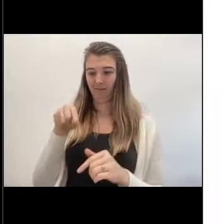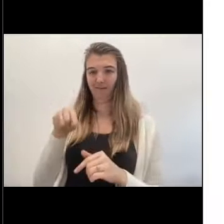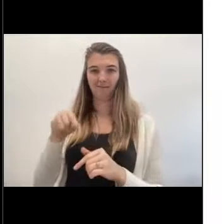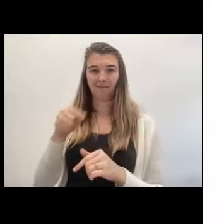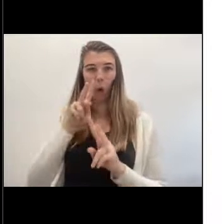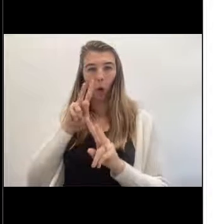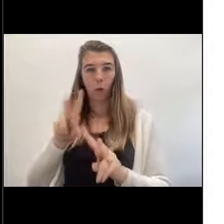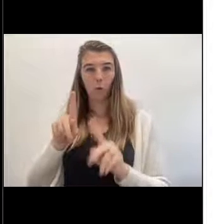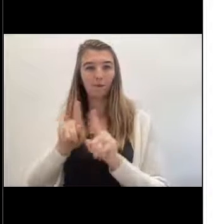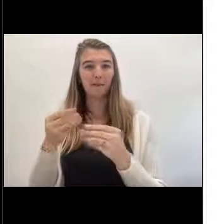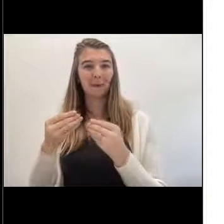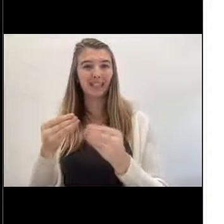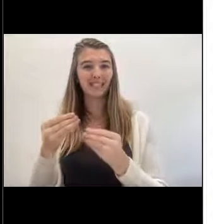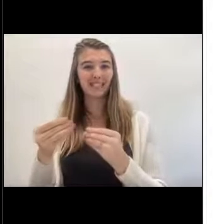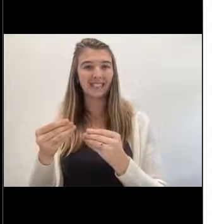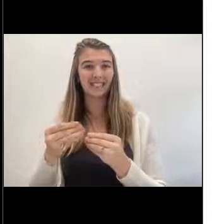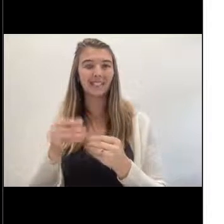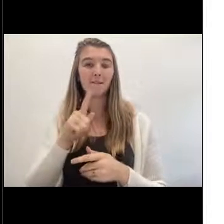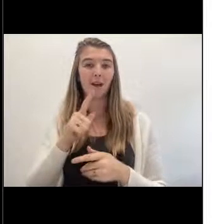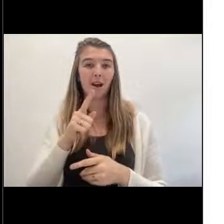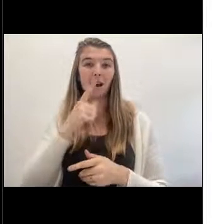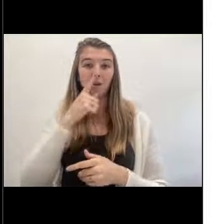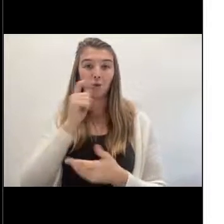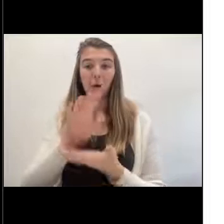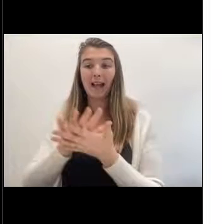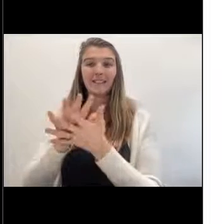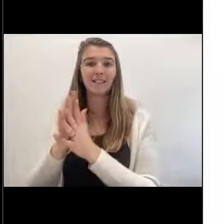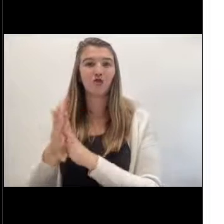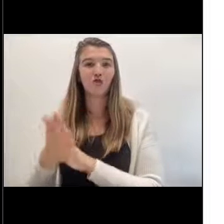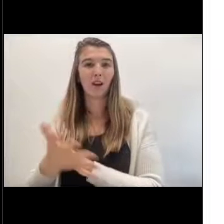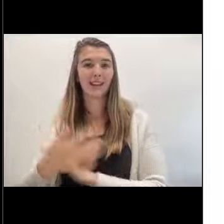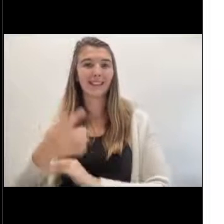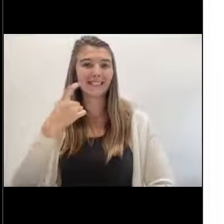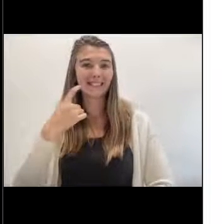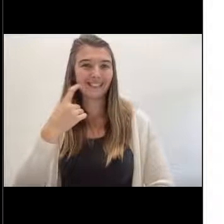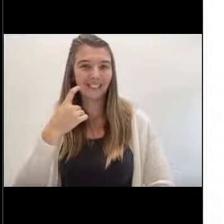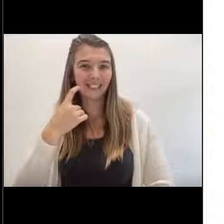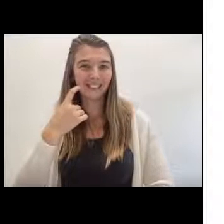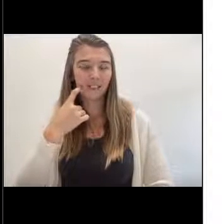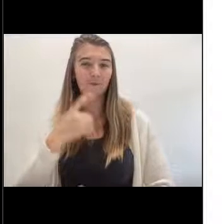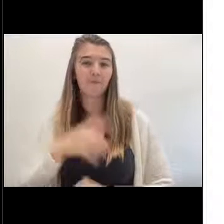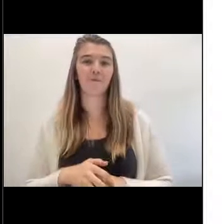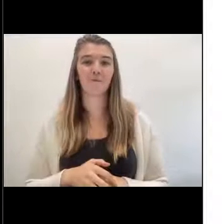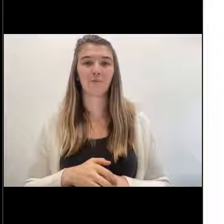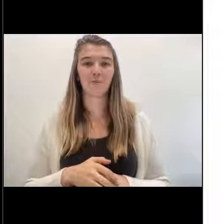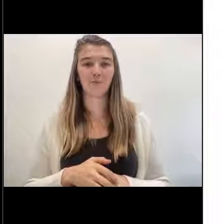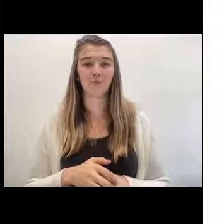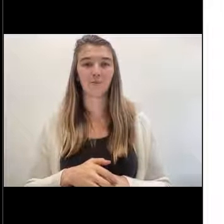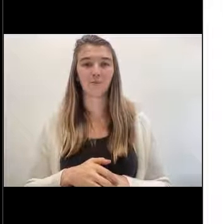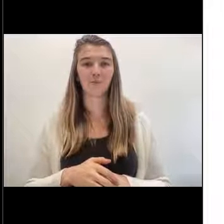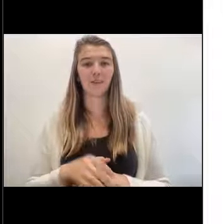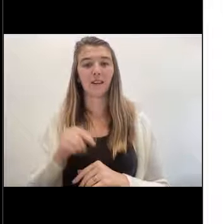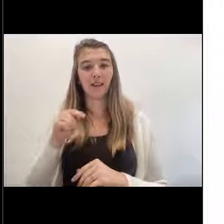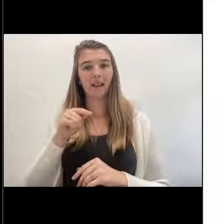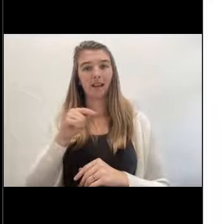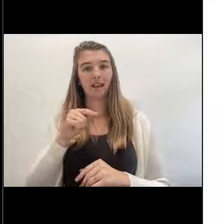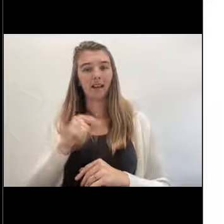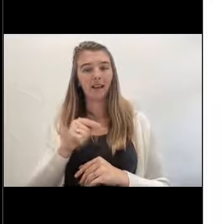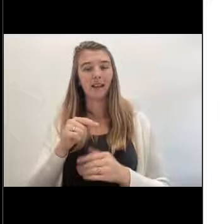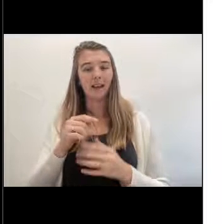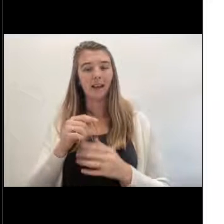but the key word here is that they are biodegradable, because they're bacterial carbon and energy storage. Bacteria have to have